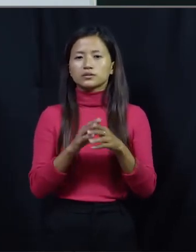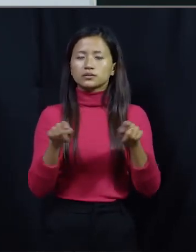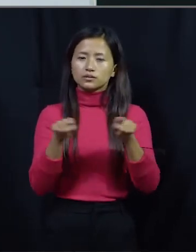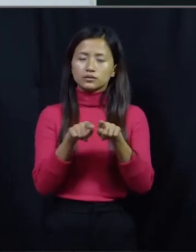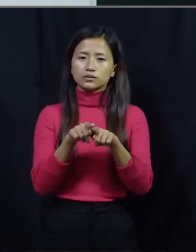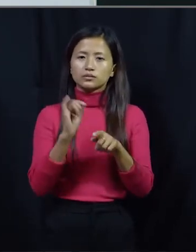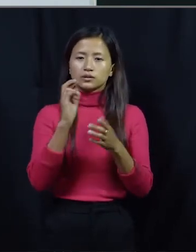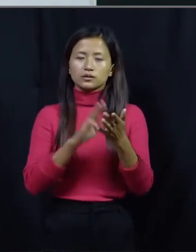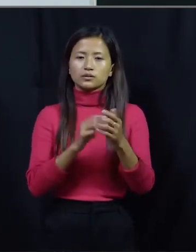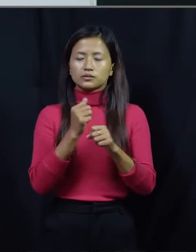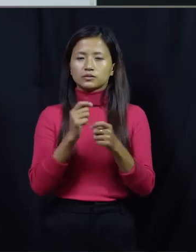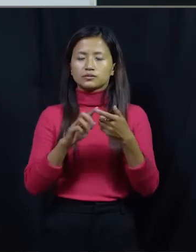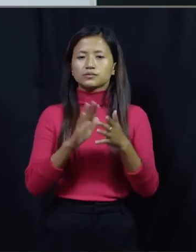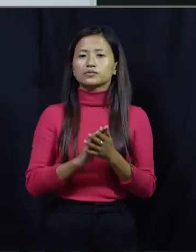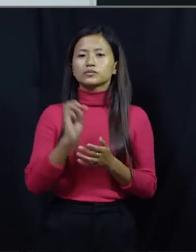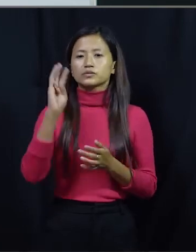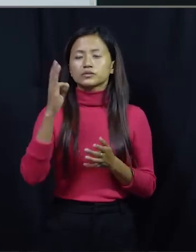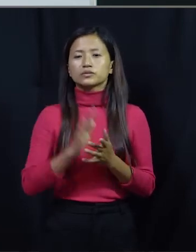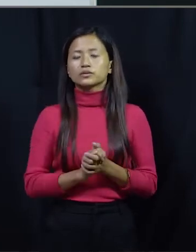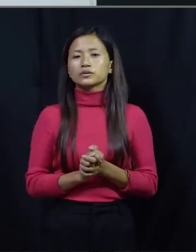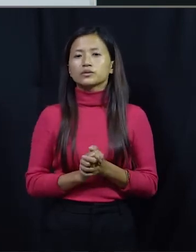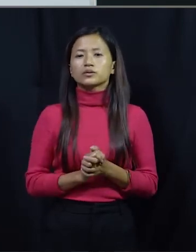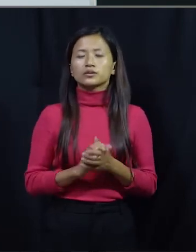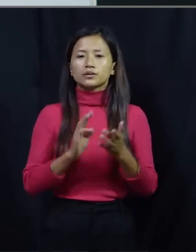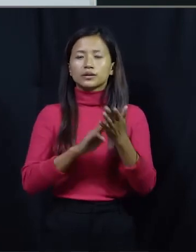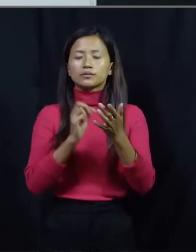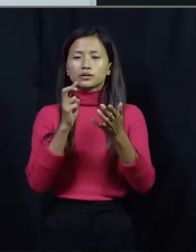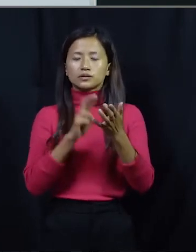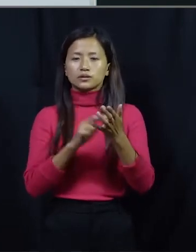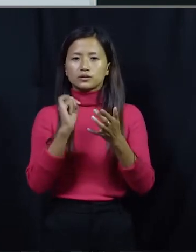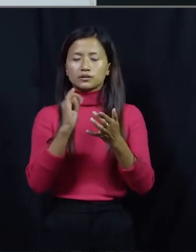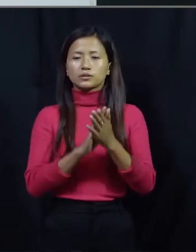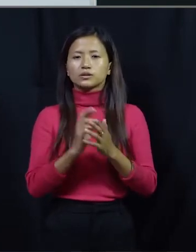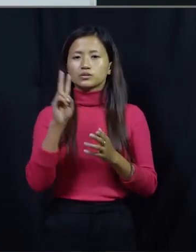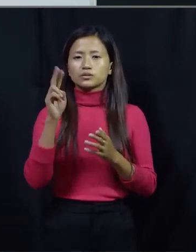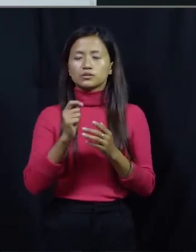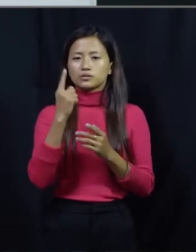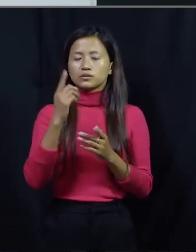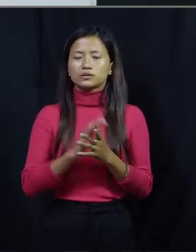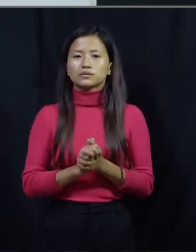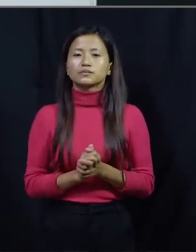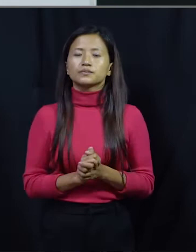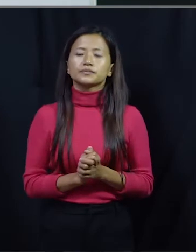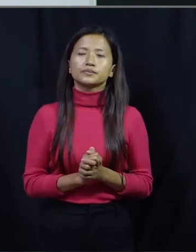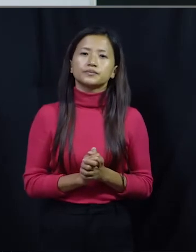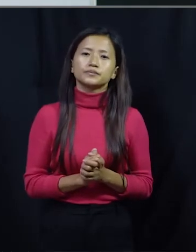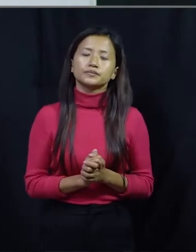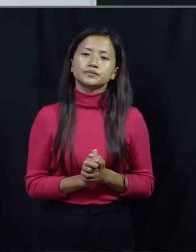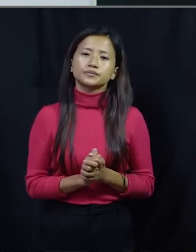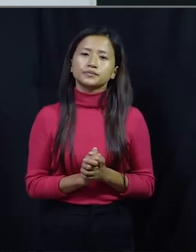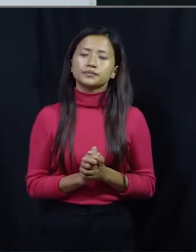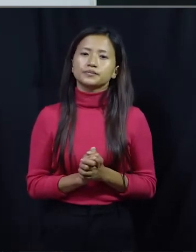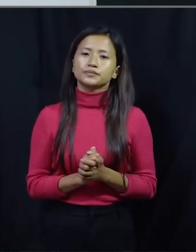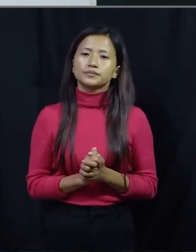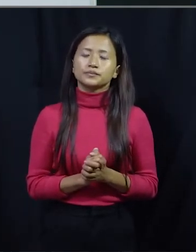image as 3. Therefore, it is not one-to-one. This is many-to-one. Right? It is a function and it is many-to-one function.